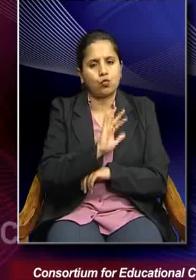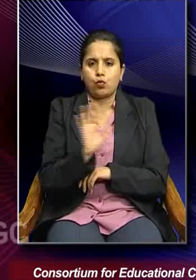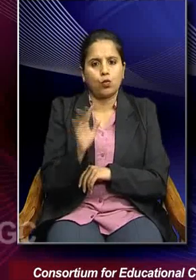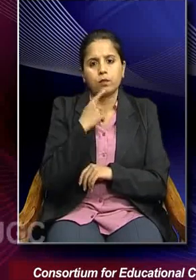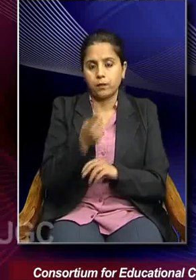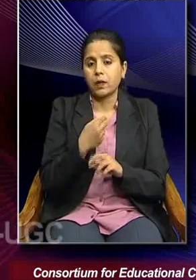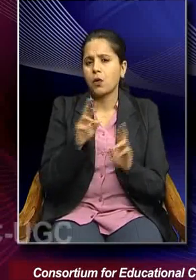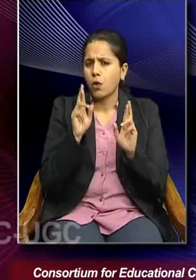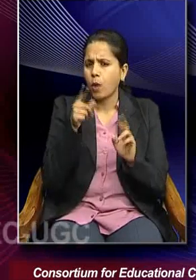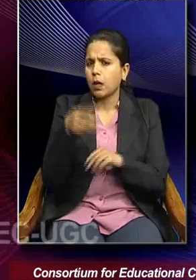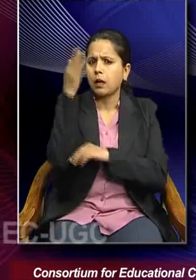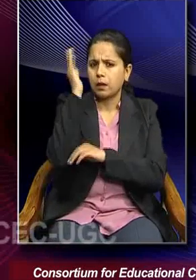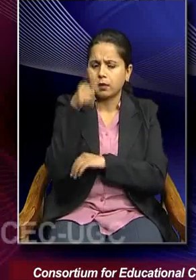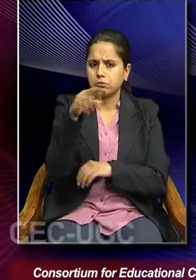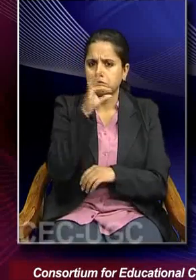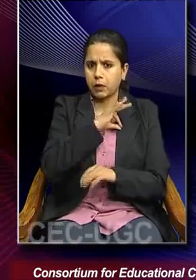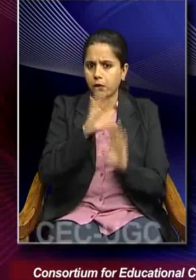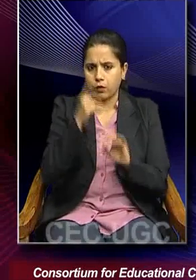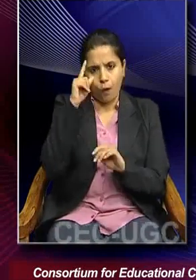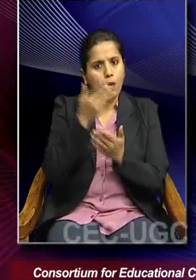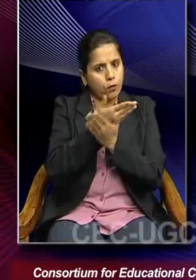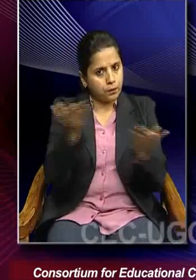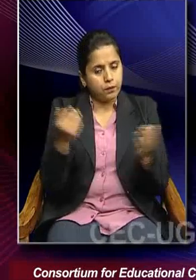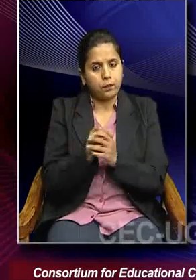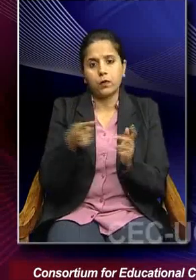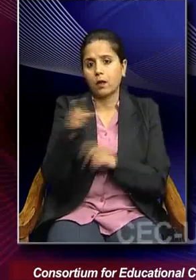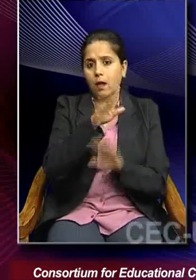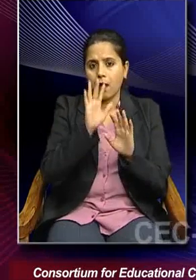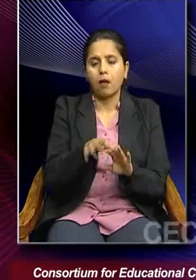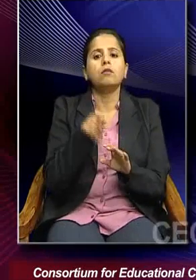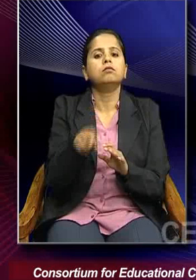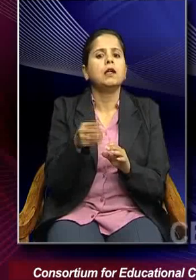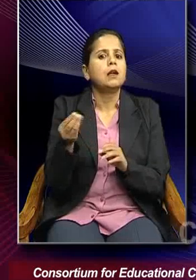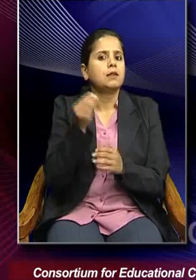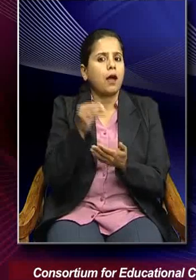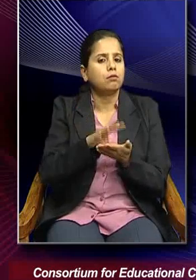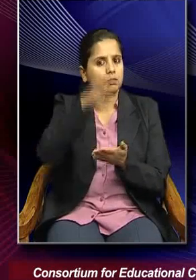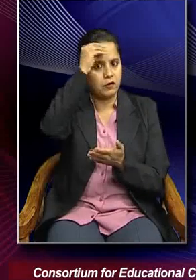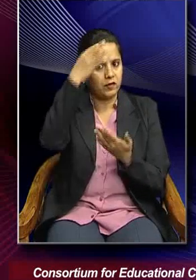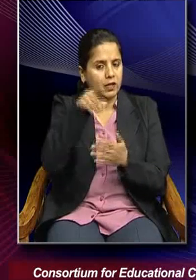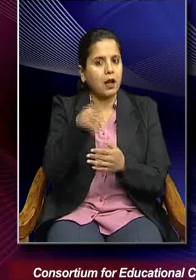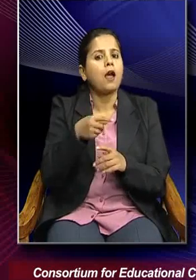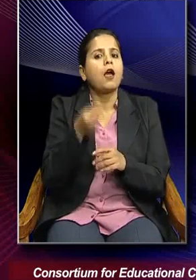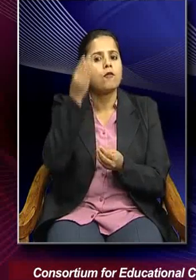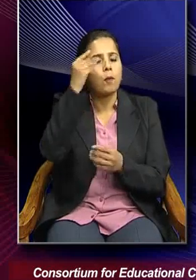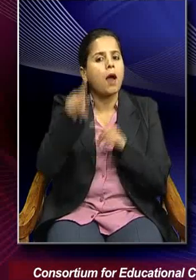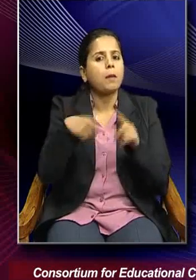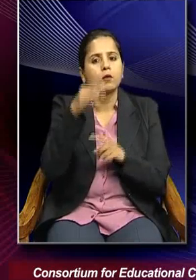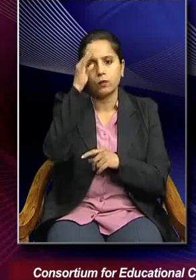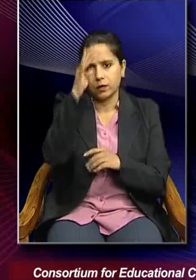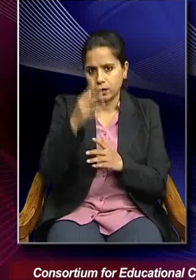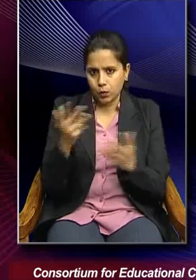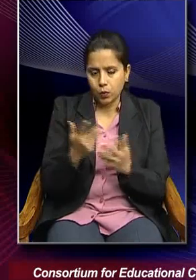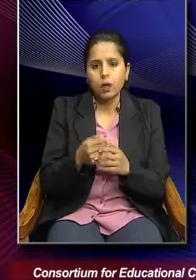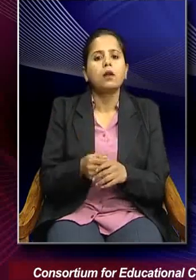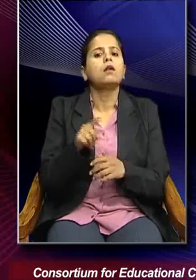hope this lecture was beneficial for you and you have gathered some information about what is philosophy and